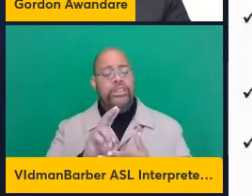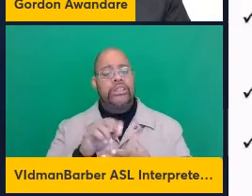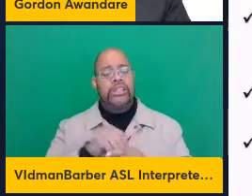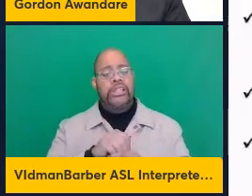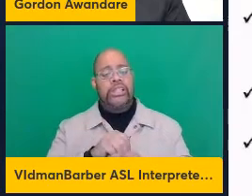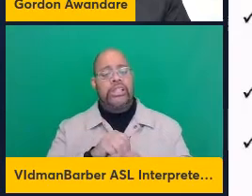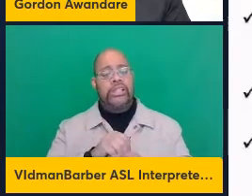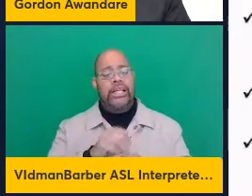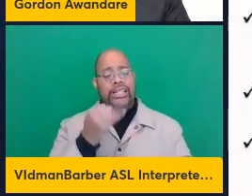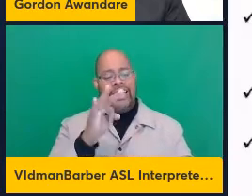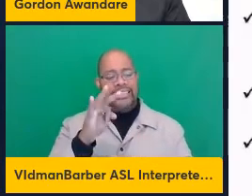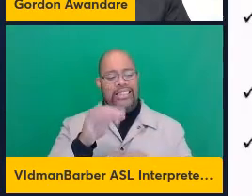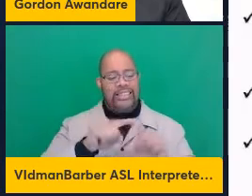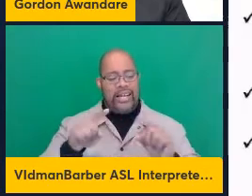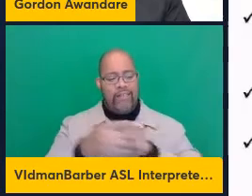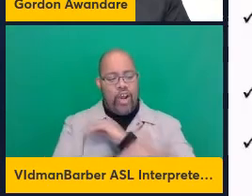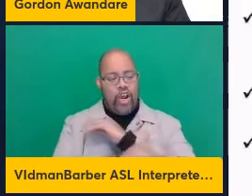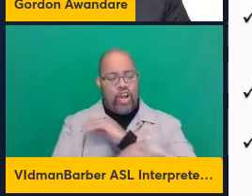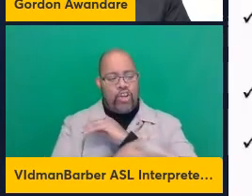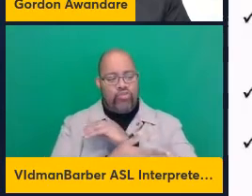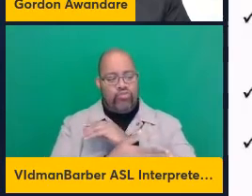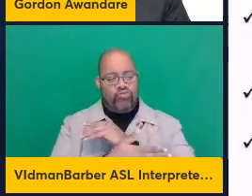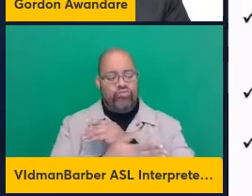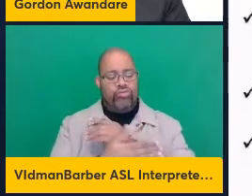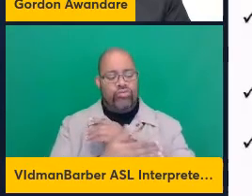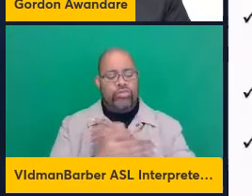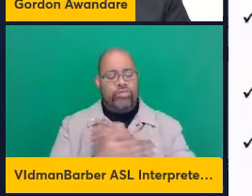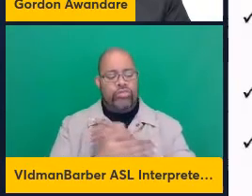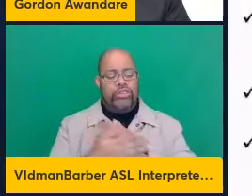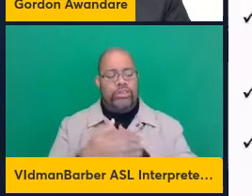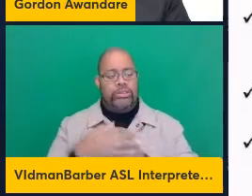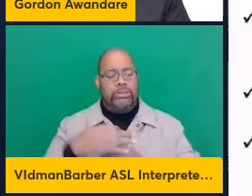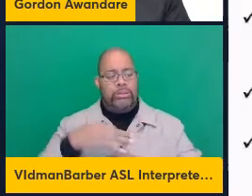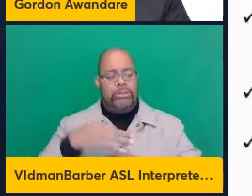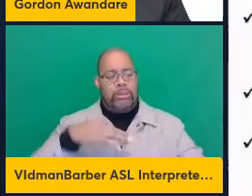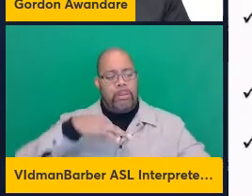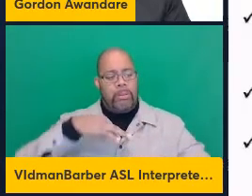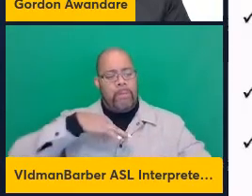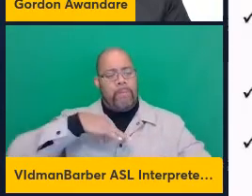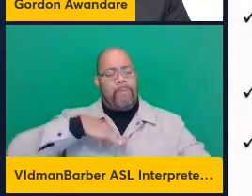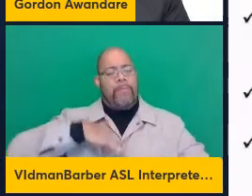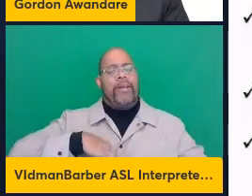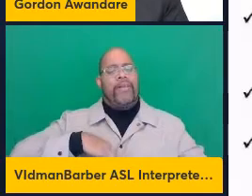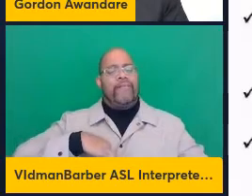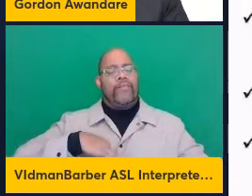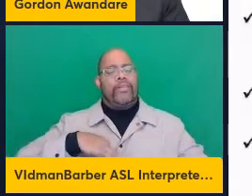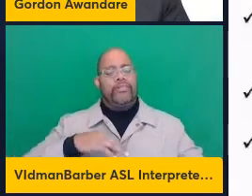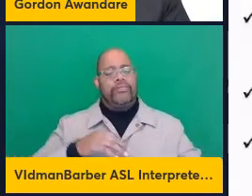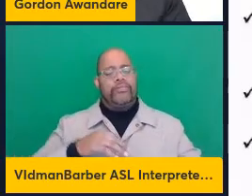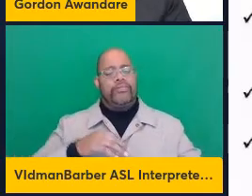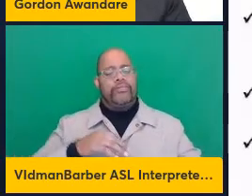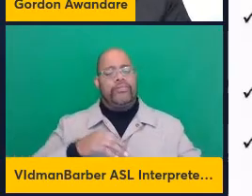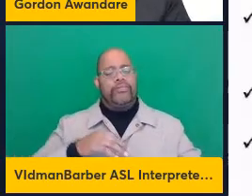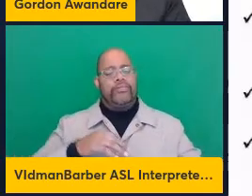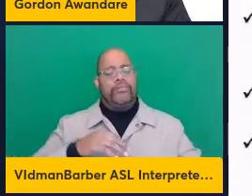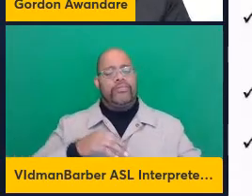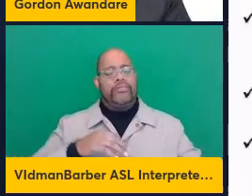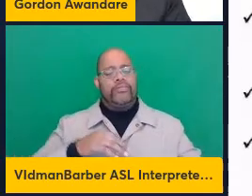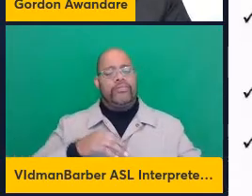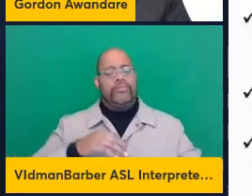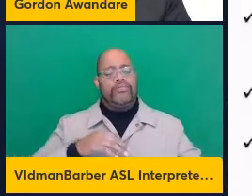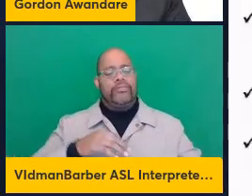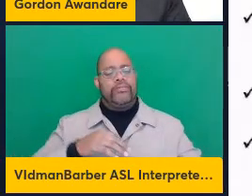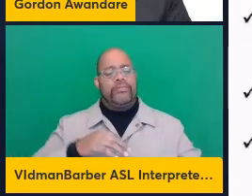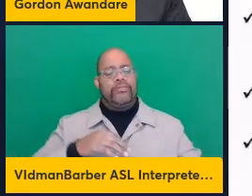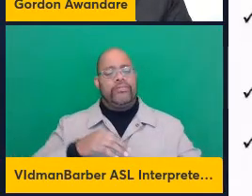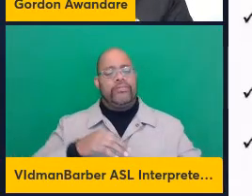in 19 different countries have benefited from this, and 58 centers of excellence have been established through